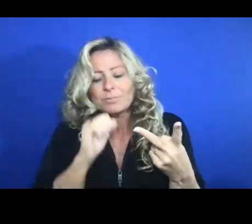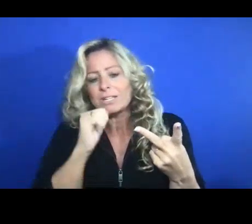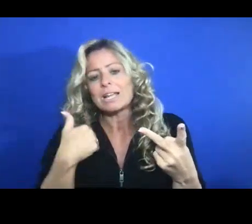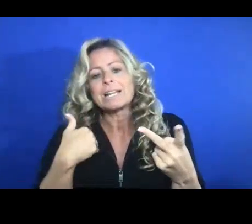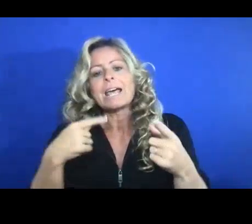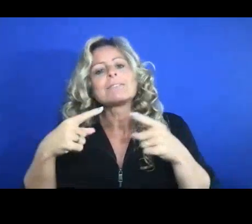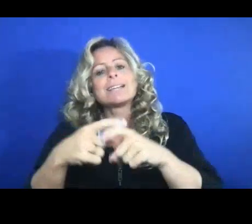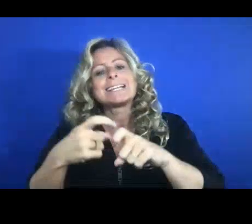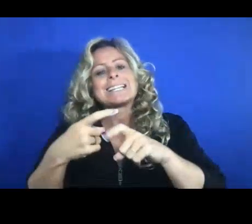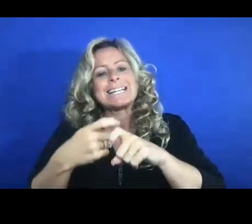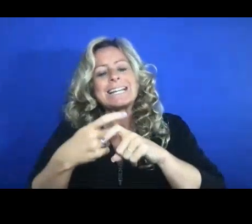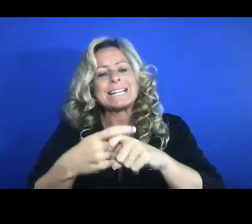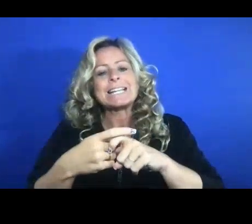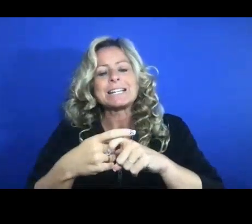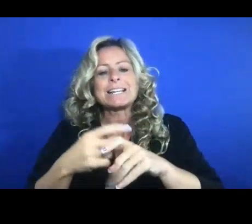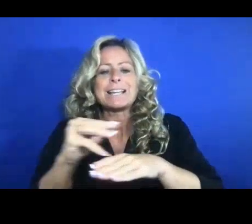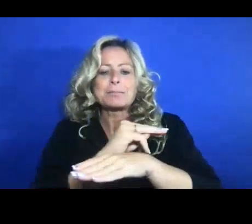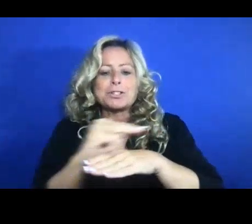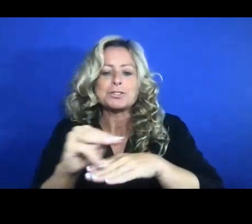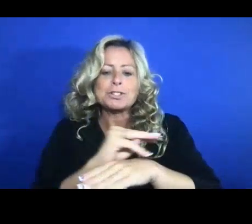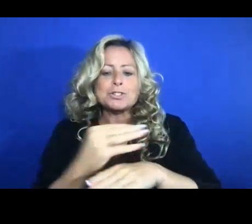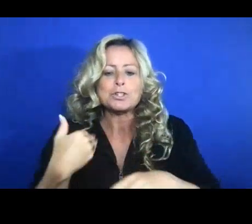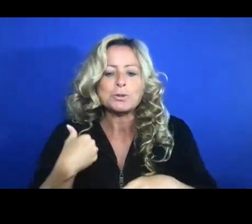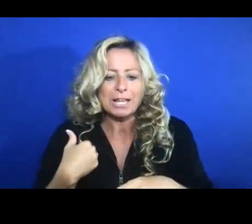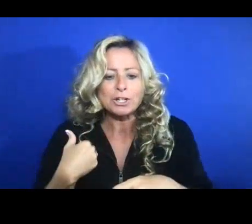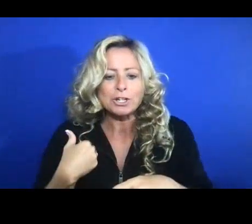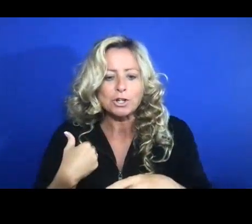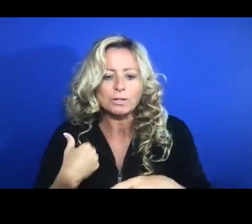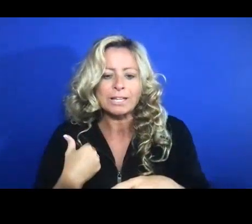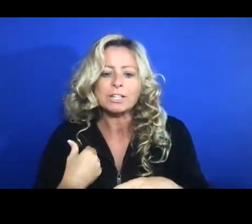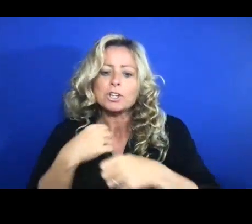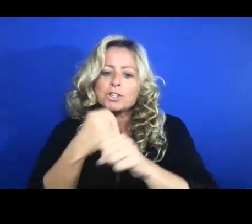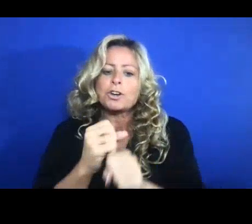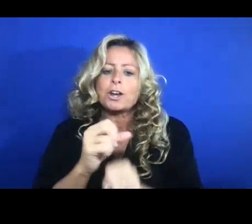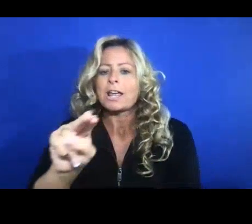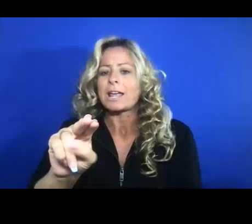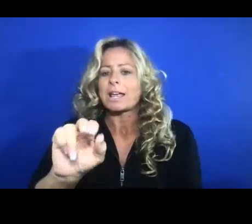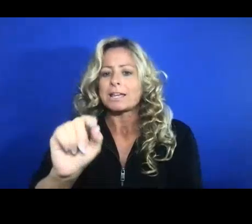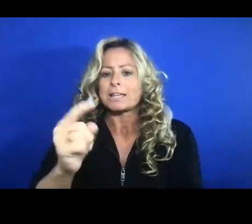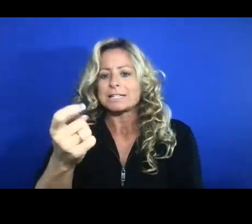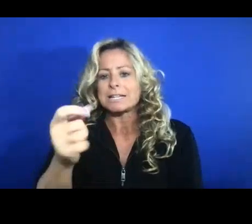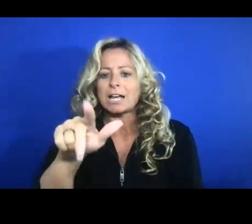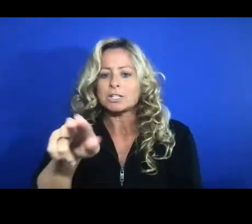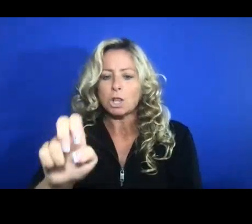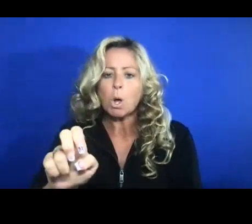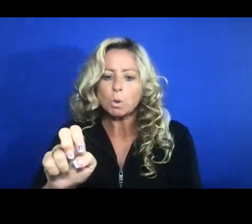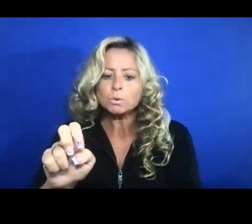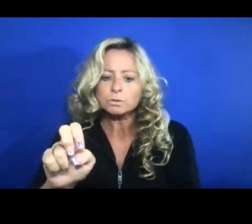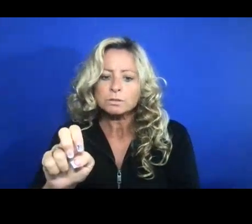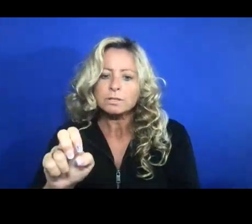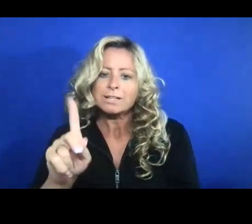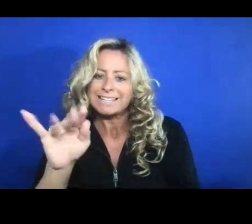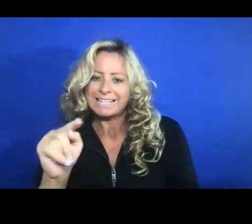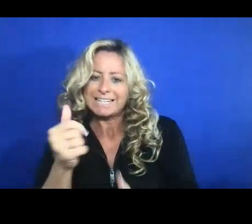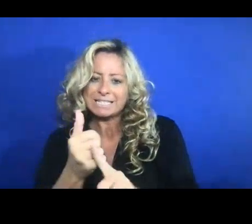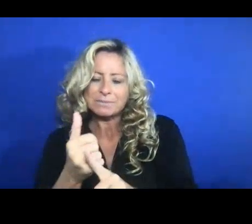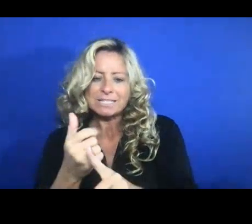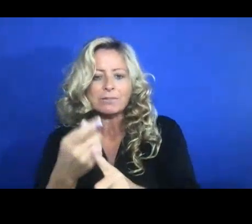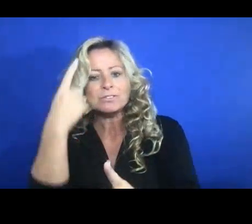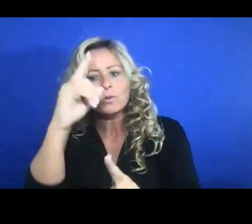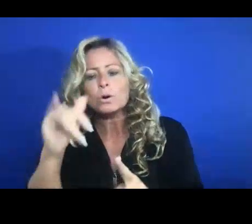knitting ministry where you can create naloxone kits, but maybe you have a church van, you have someone available to drive. So if someone